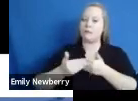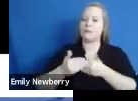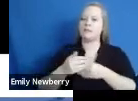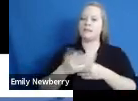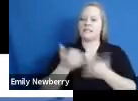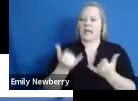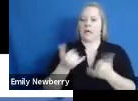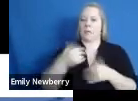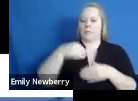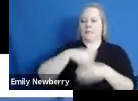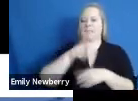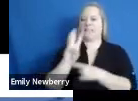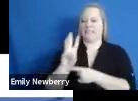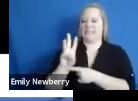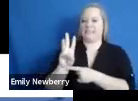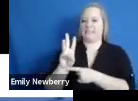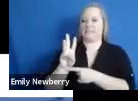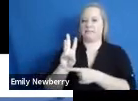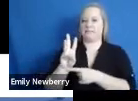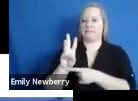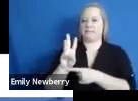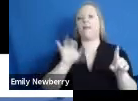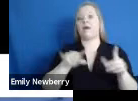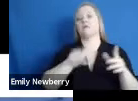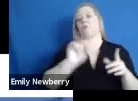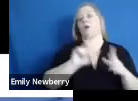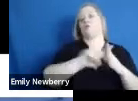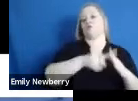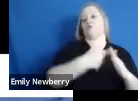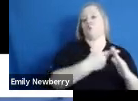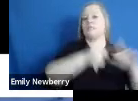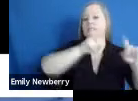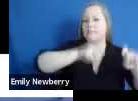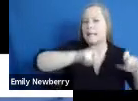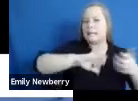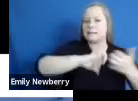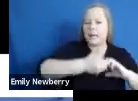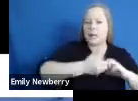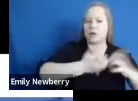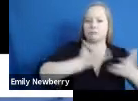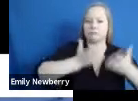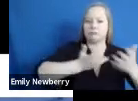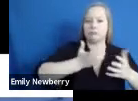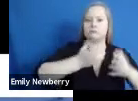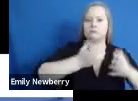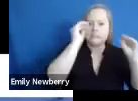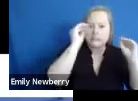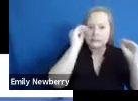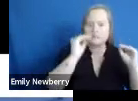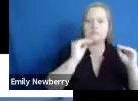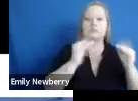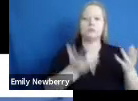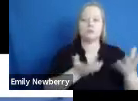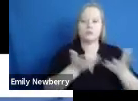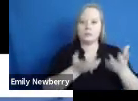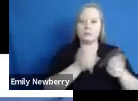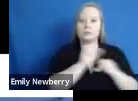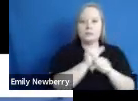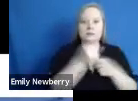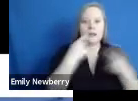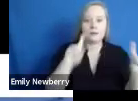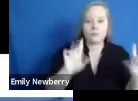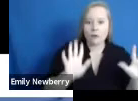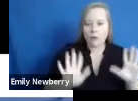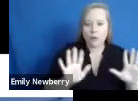was the pilot of that, to just kind of test the curriculum, see how it works, make